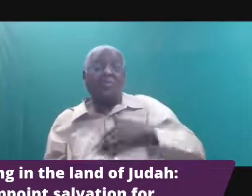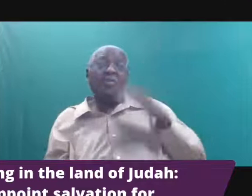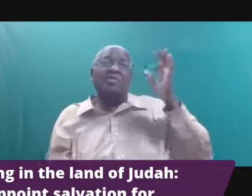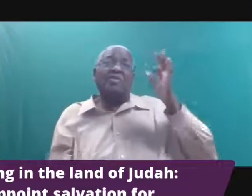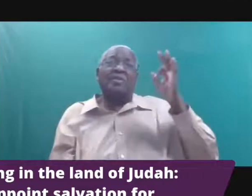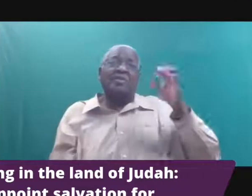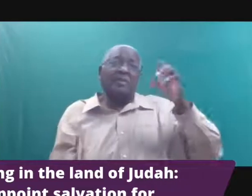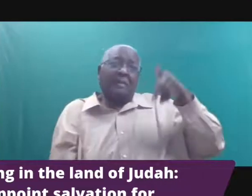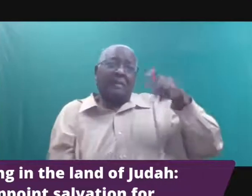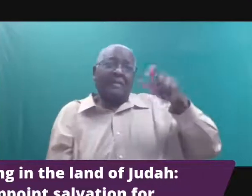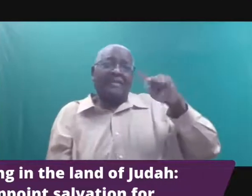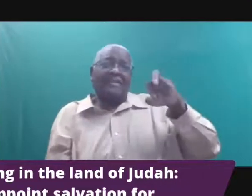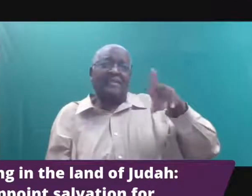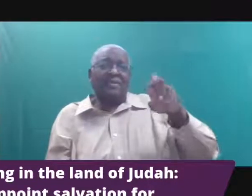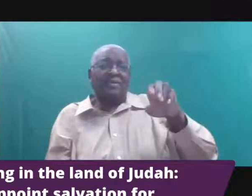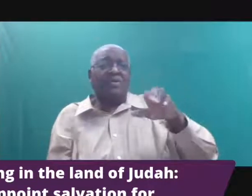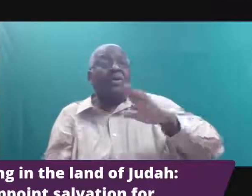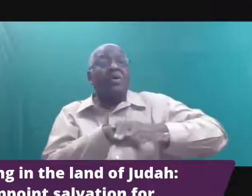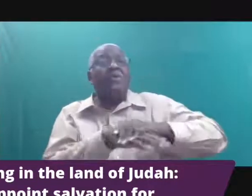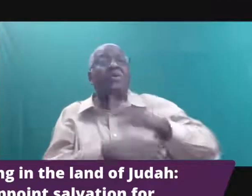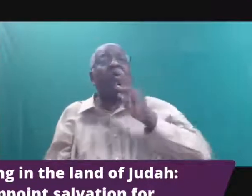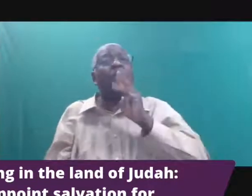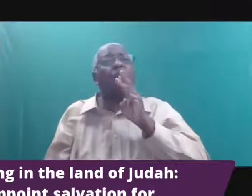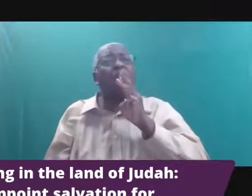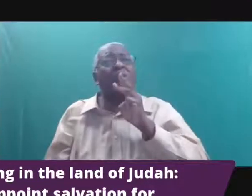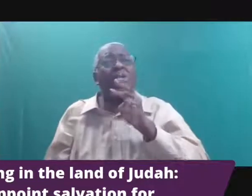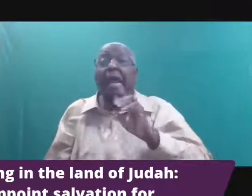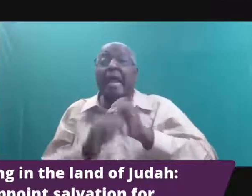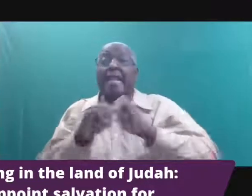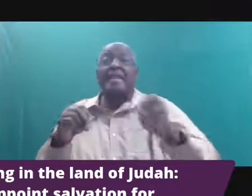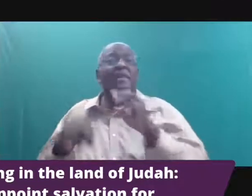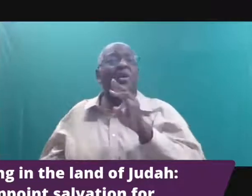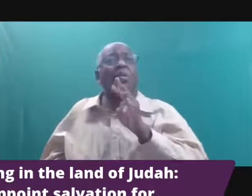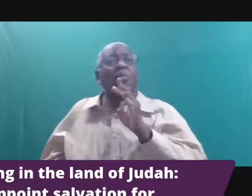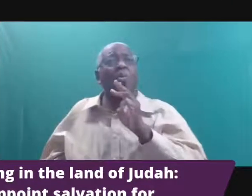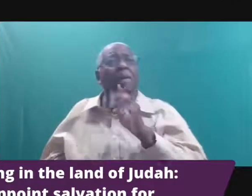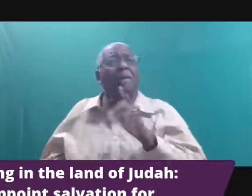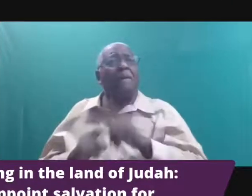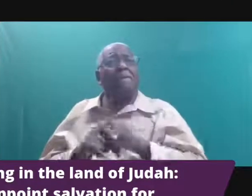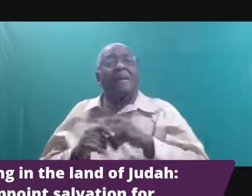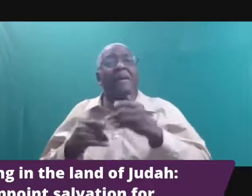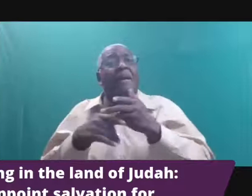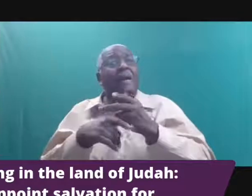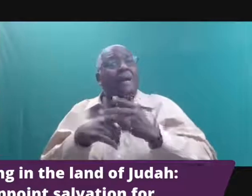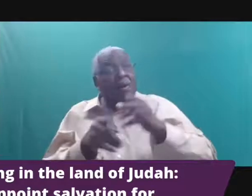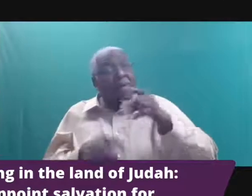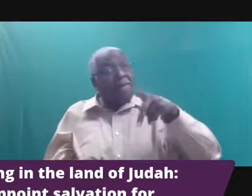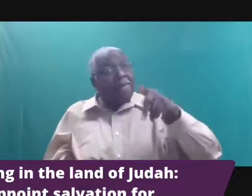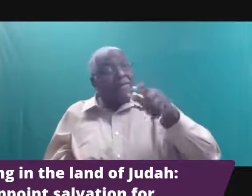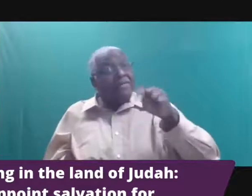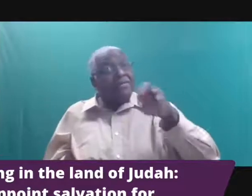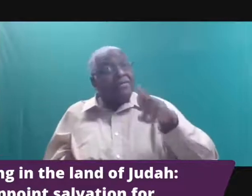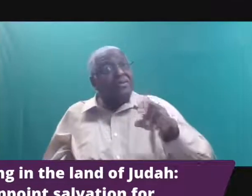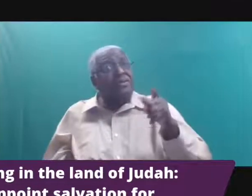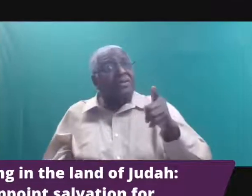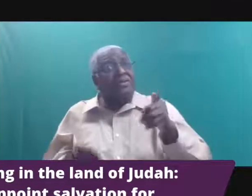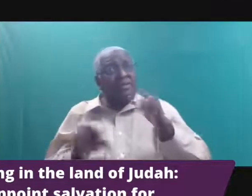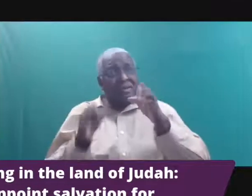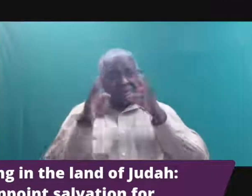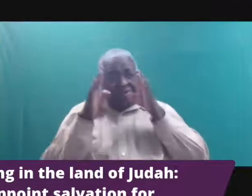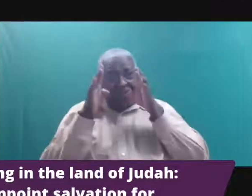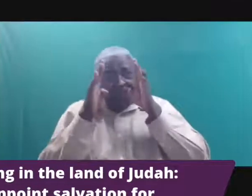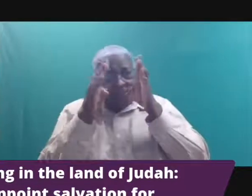Peter on the water. Ain't nothing below him, but he's fixed his mind on God so he can take